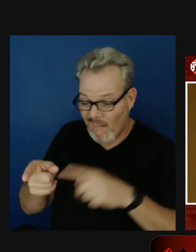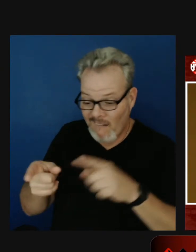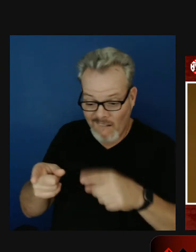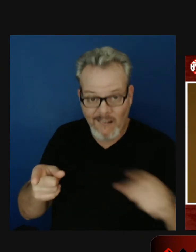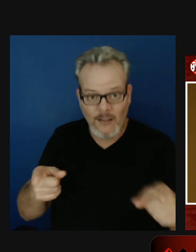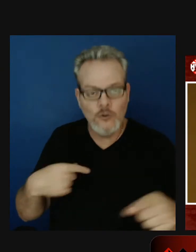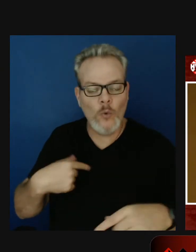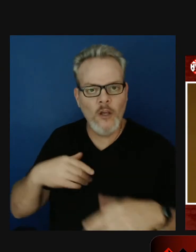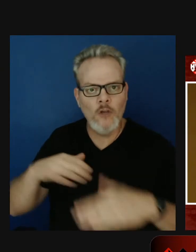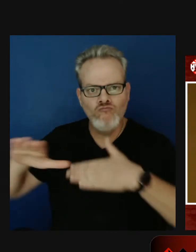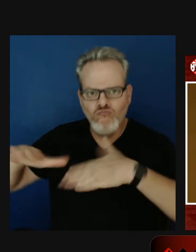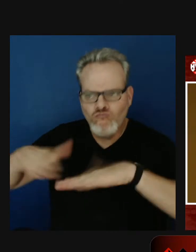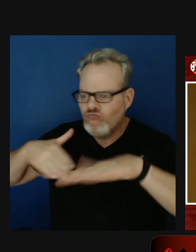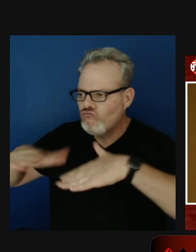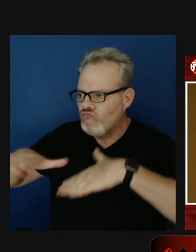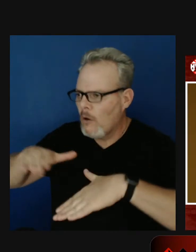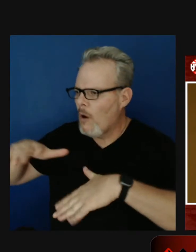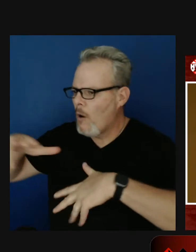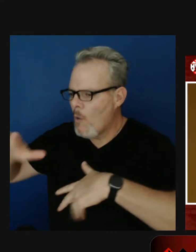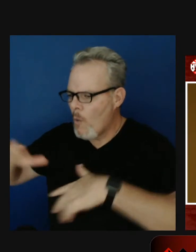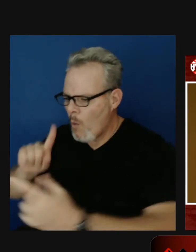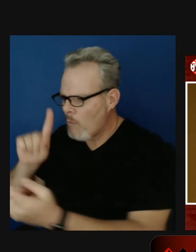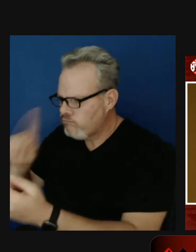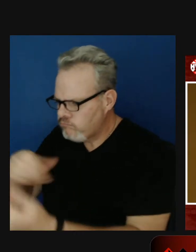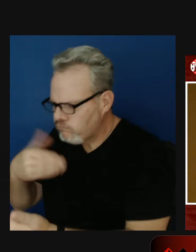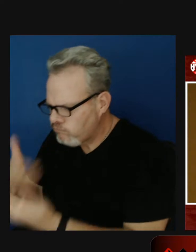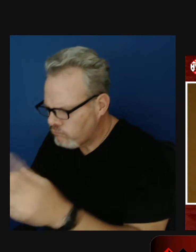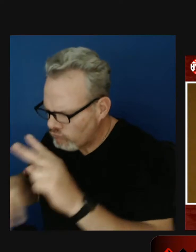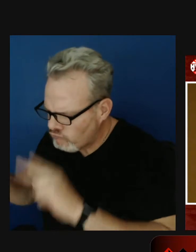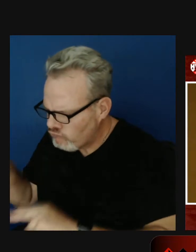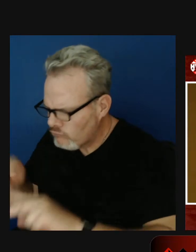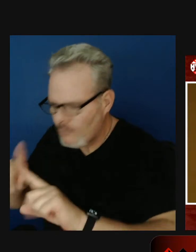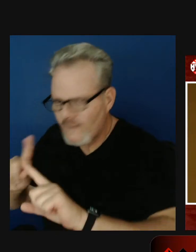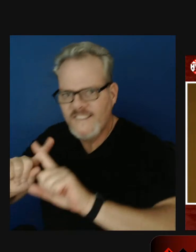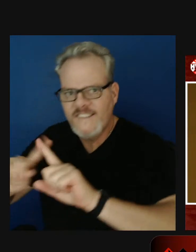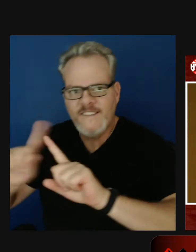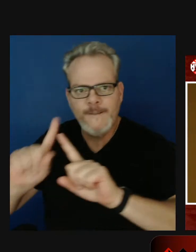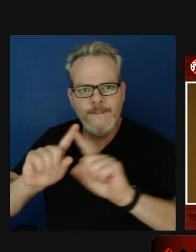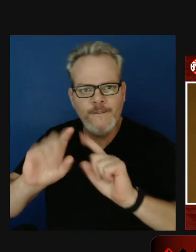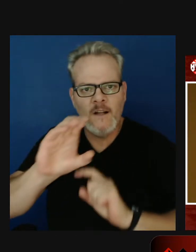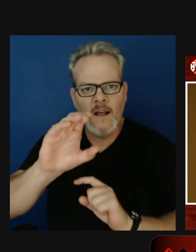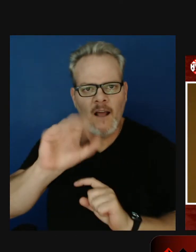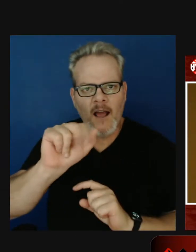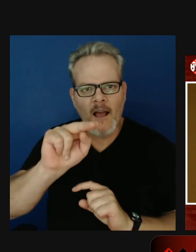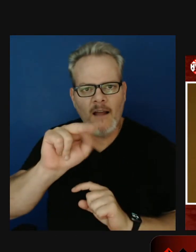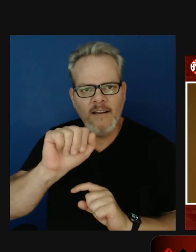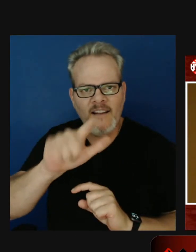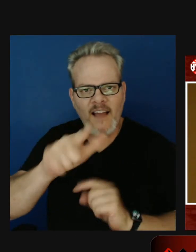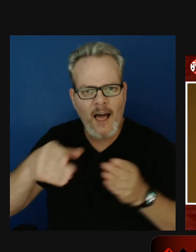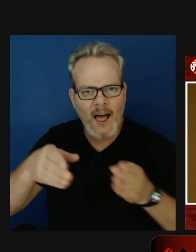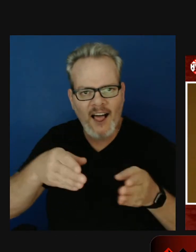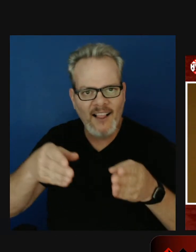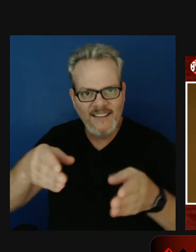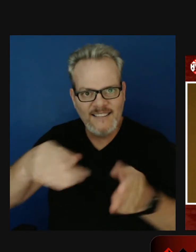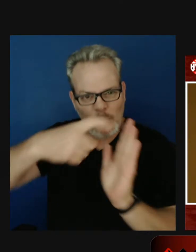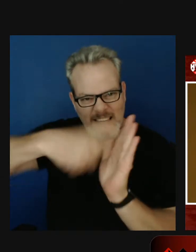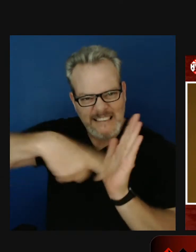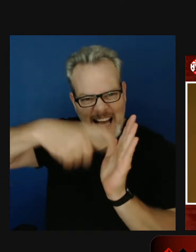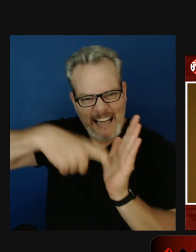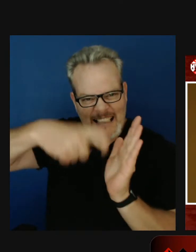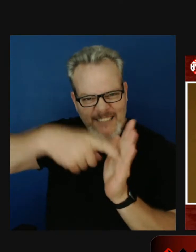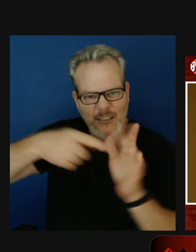were being dug throughout this time period in the UK. Well, not only that, but this black shaly